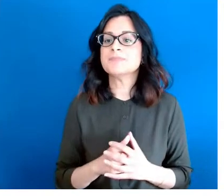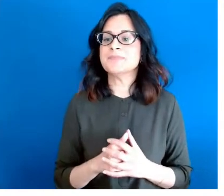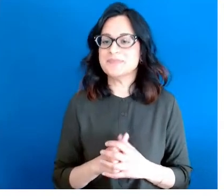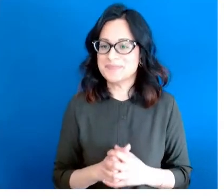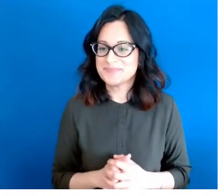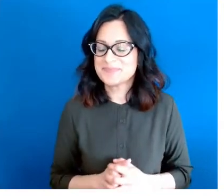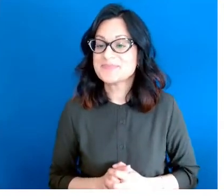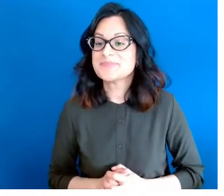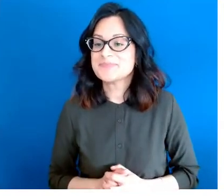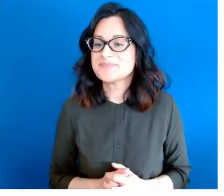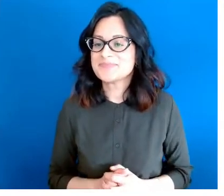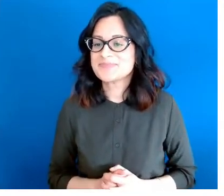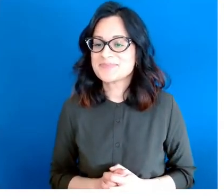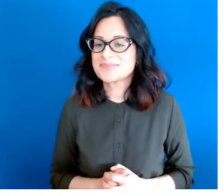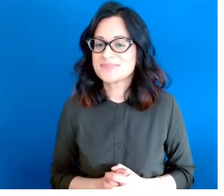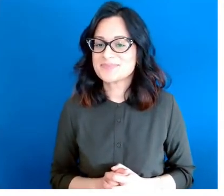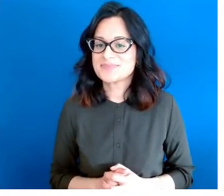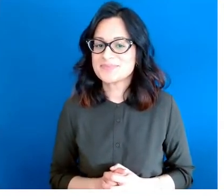Hello, I'm Margaret Kelman.